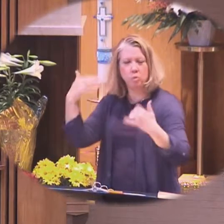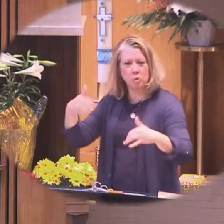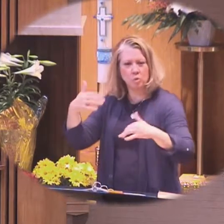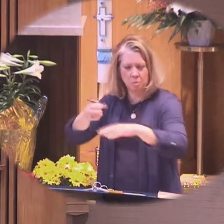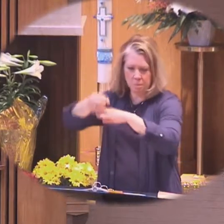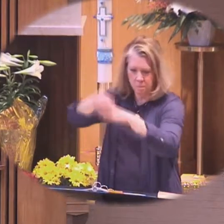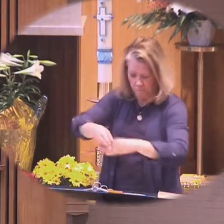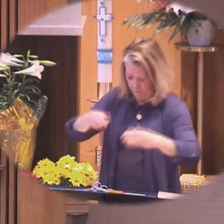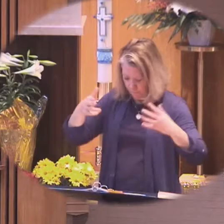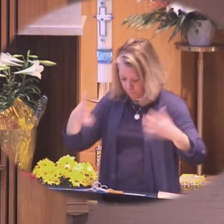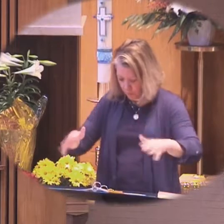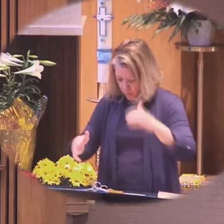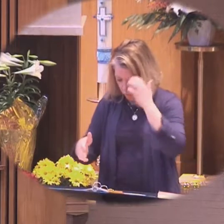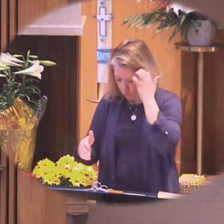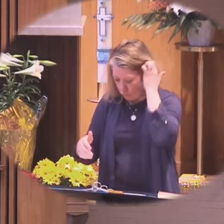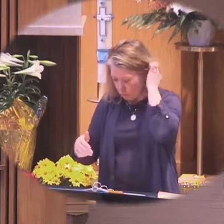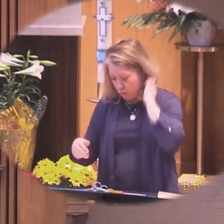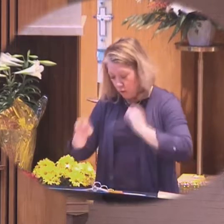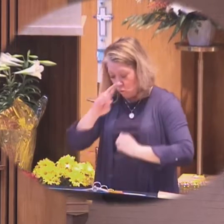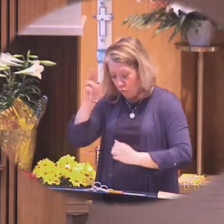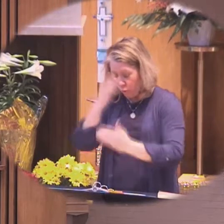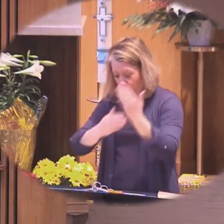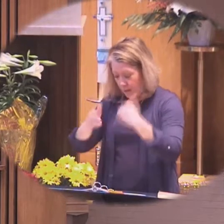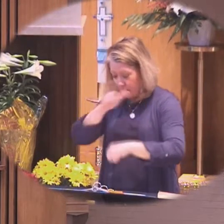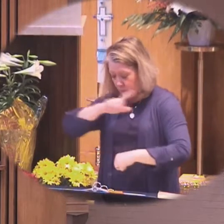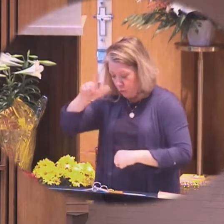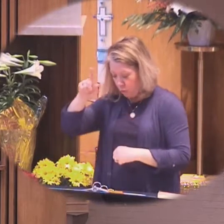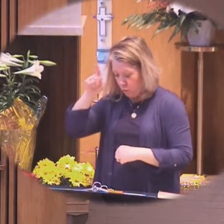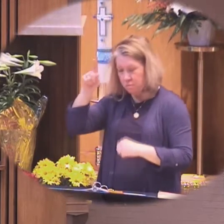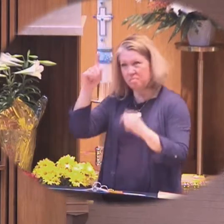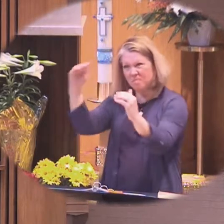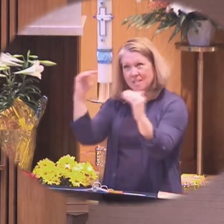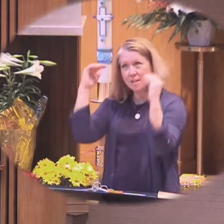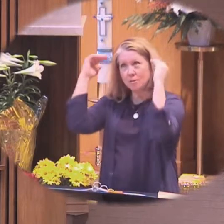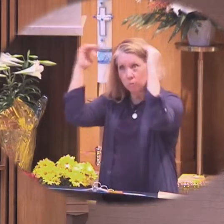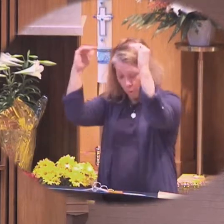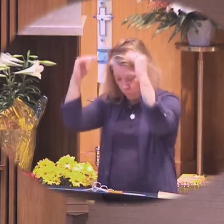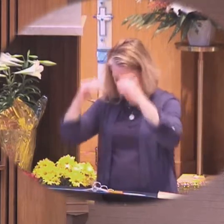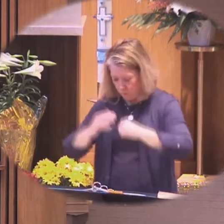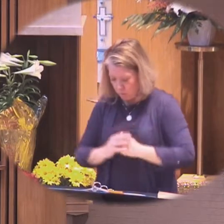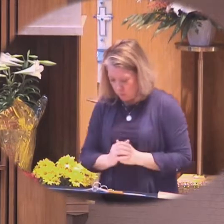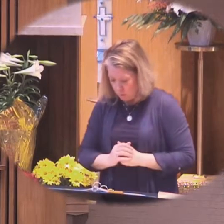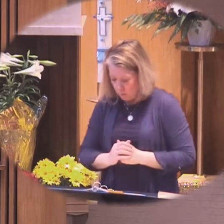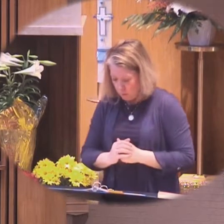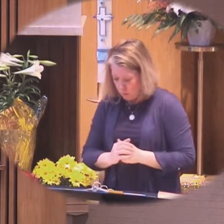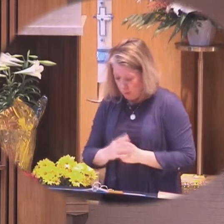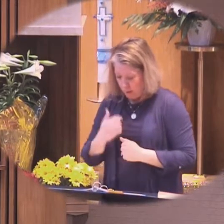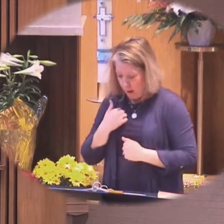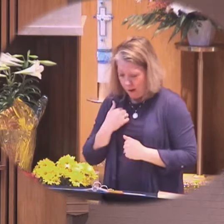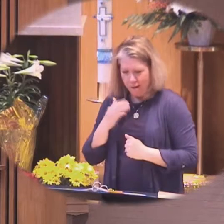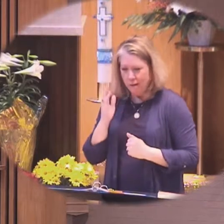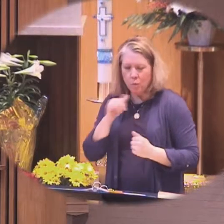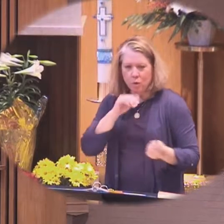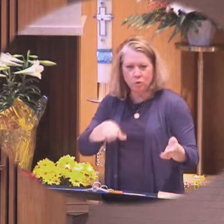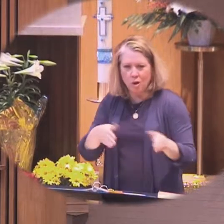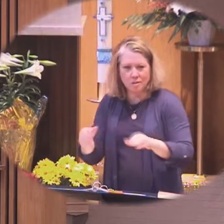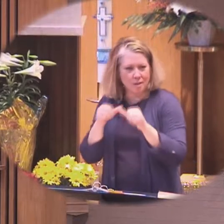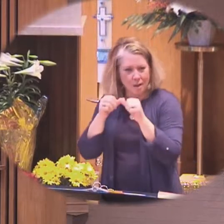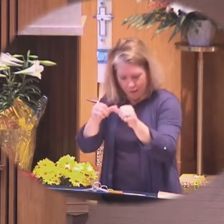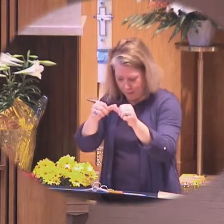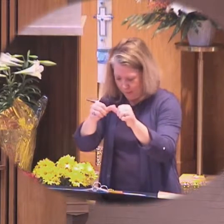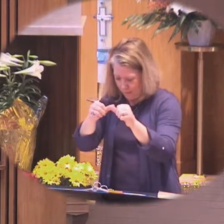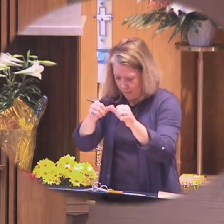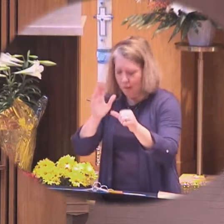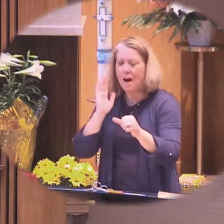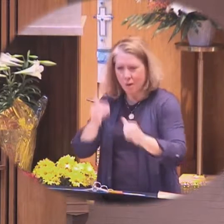power. The right hand of the Lord is exalted. I shall not die